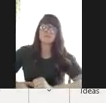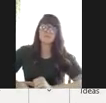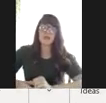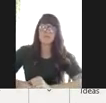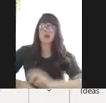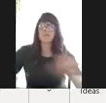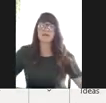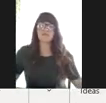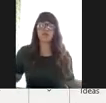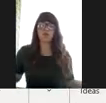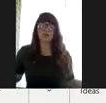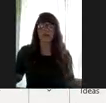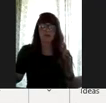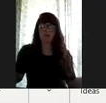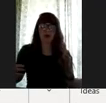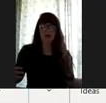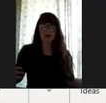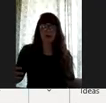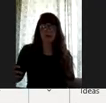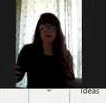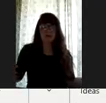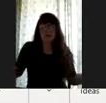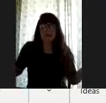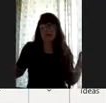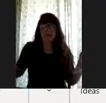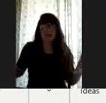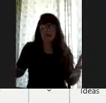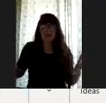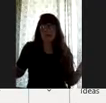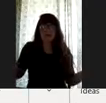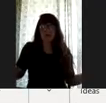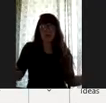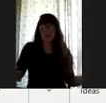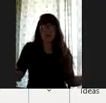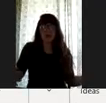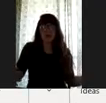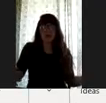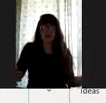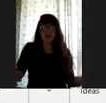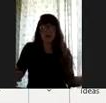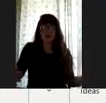It's tricky. I'm going back to the glory. I'm good. Well, this is this what it said before.